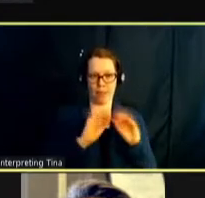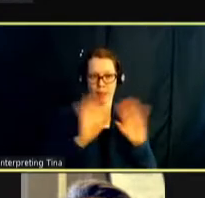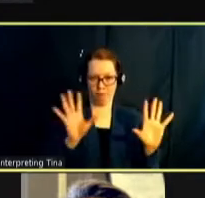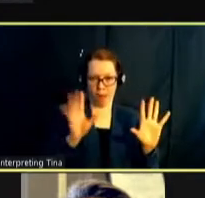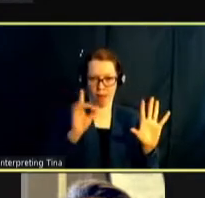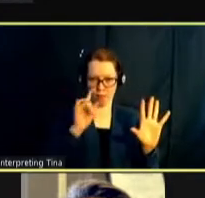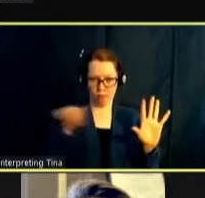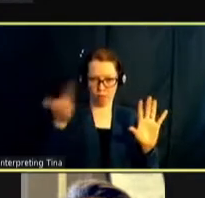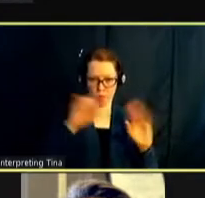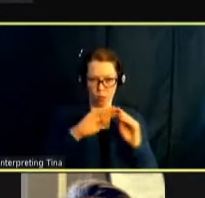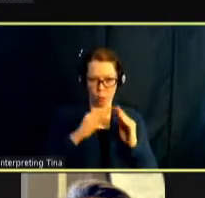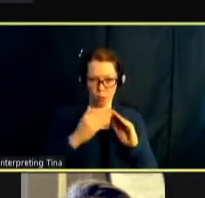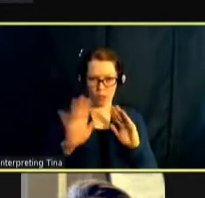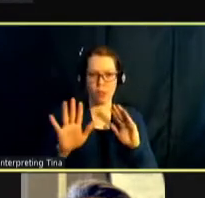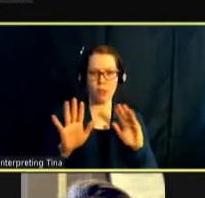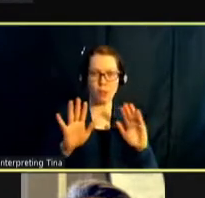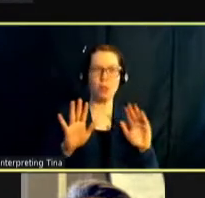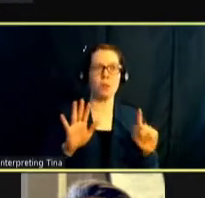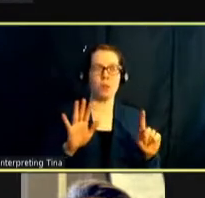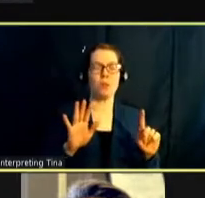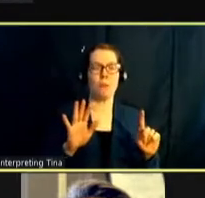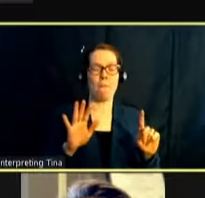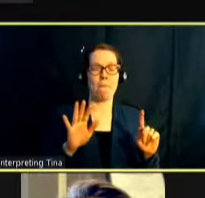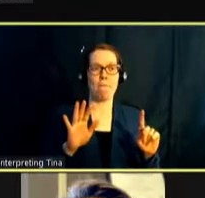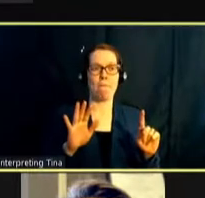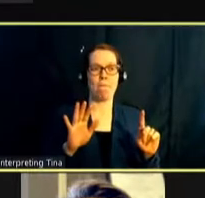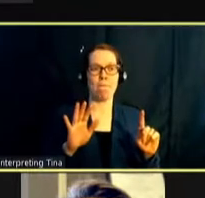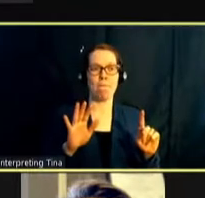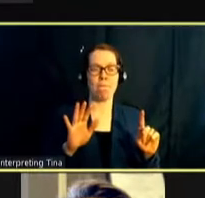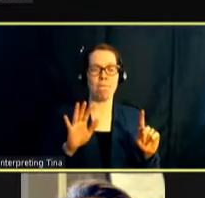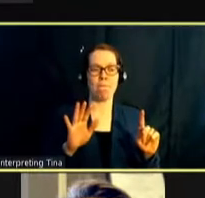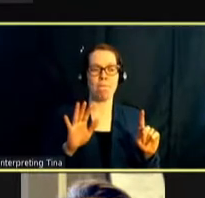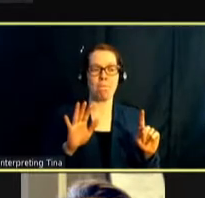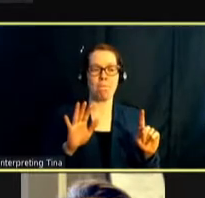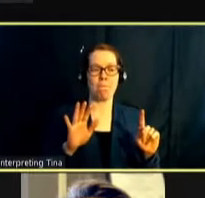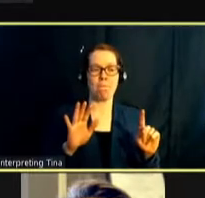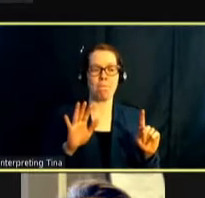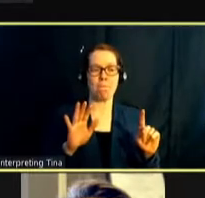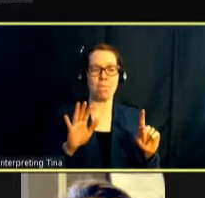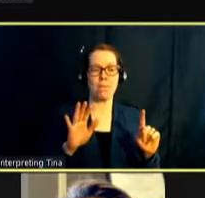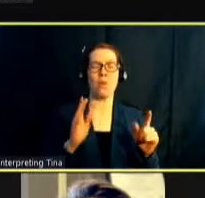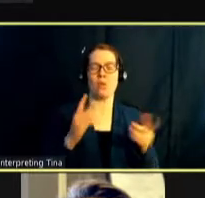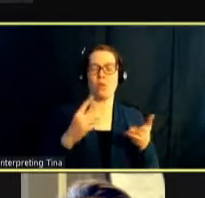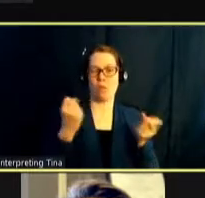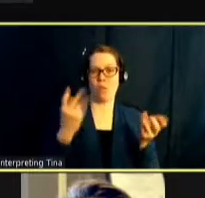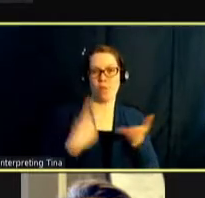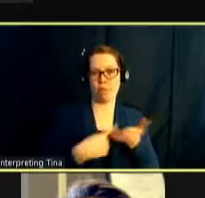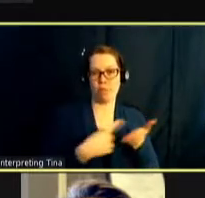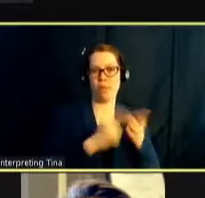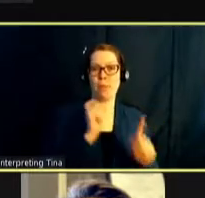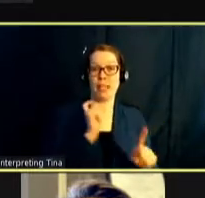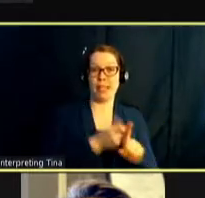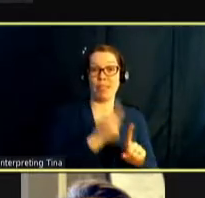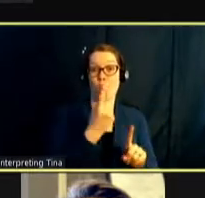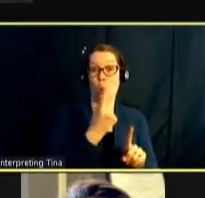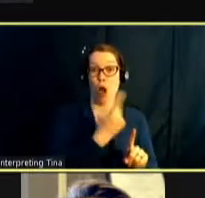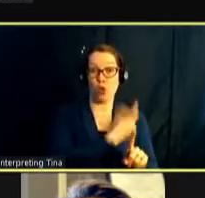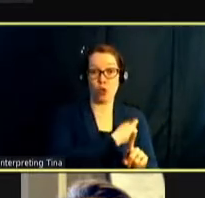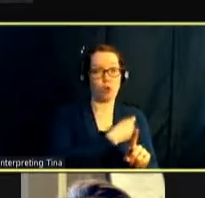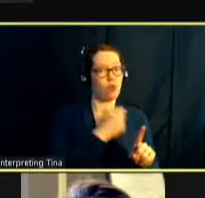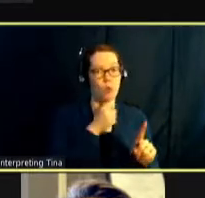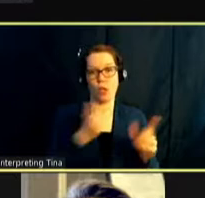community. We are, as you saw, maybe that there was some discussion about only giving one dose. We're not doing that